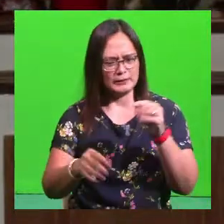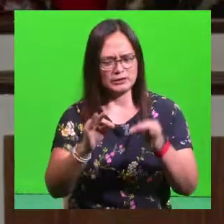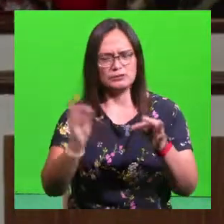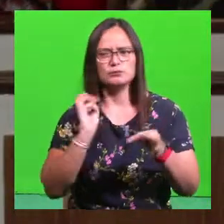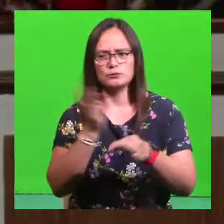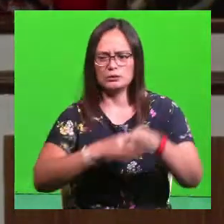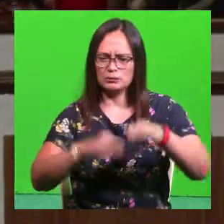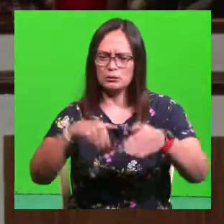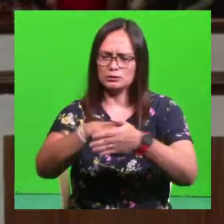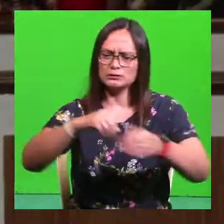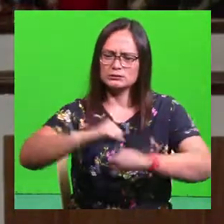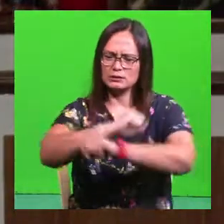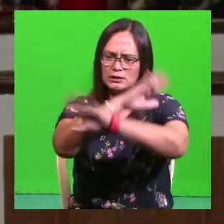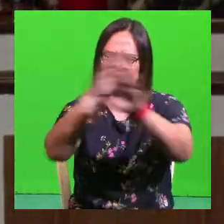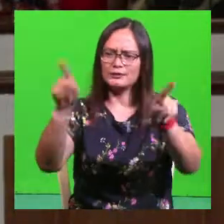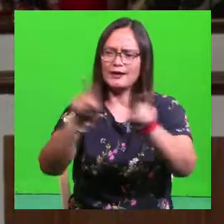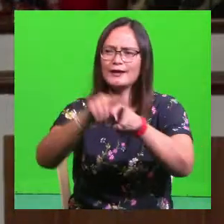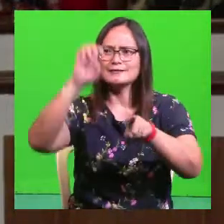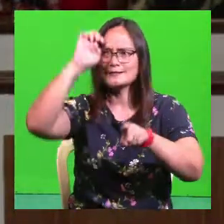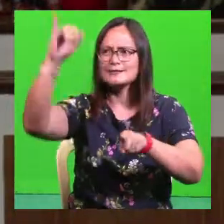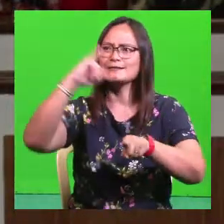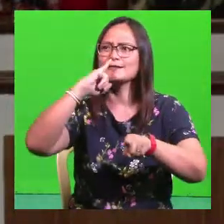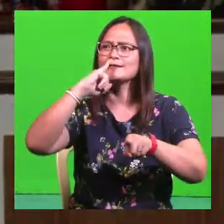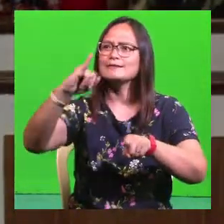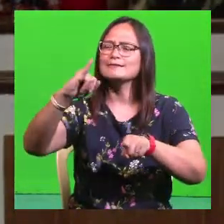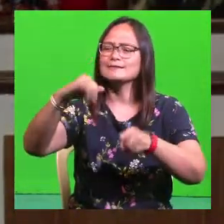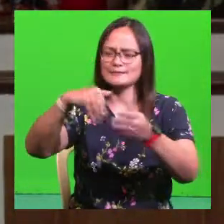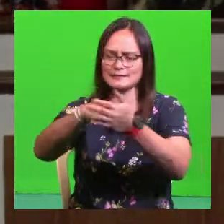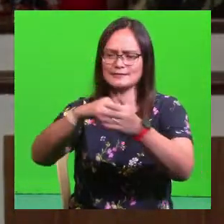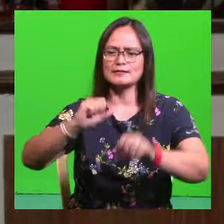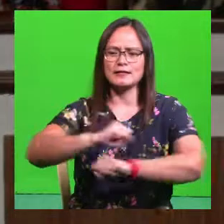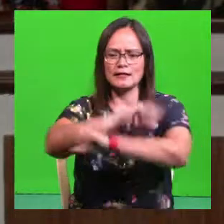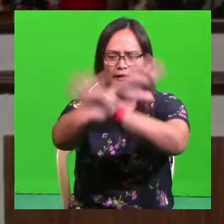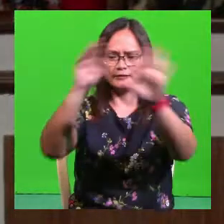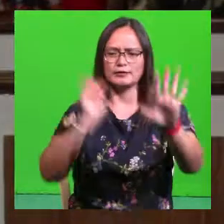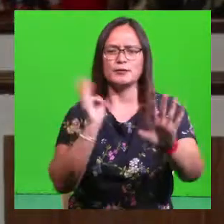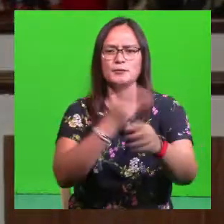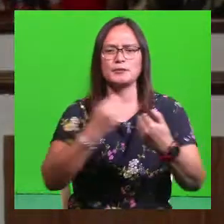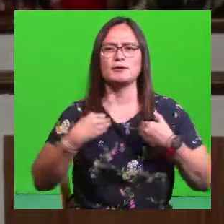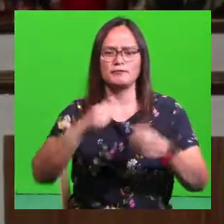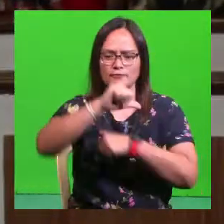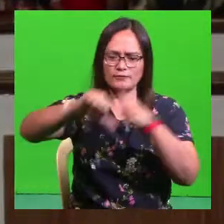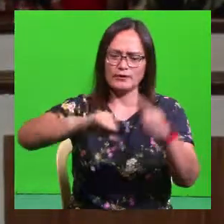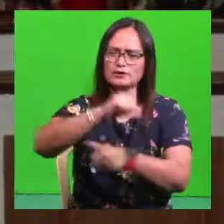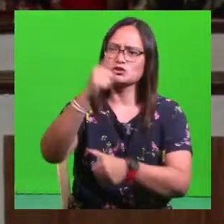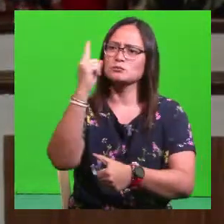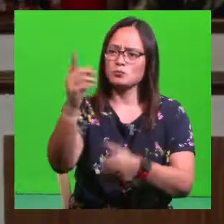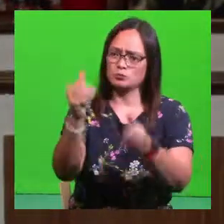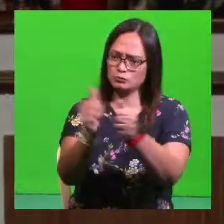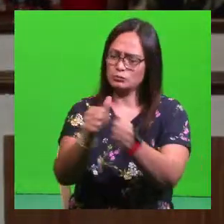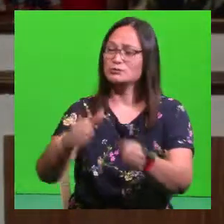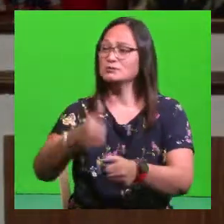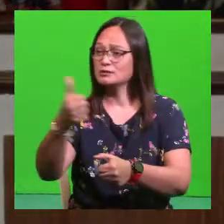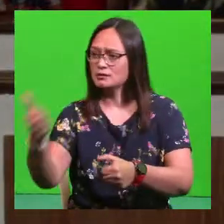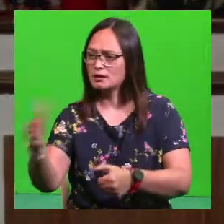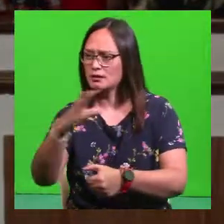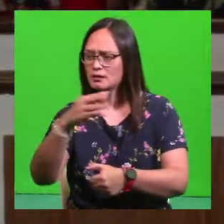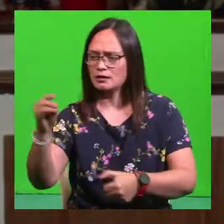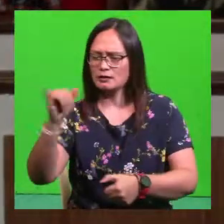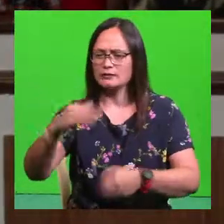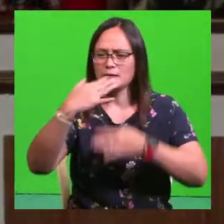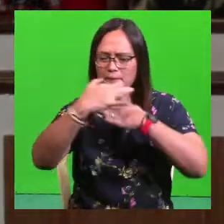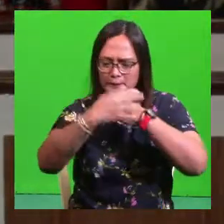we have fellowship one with another. And look at this. And the blood of Jesus